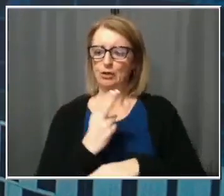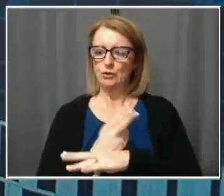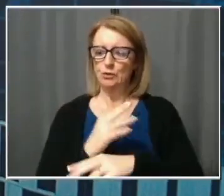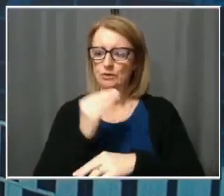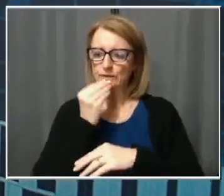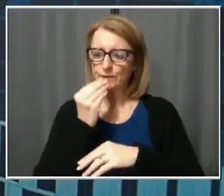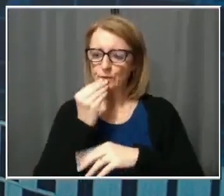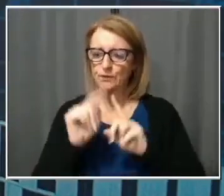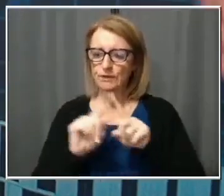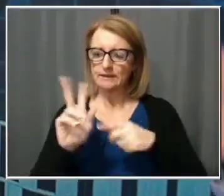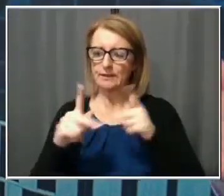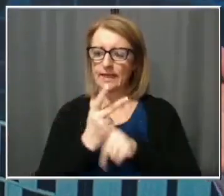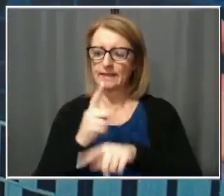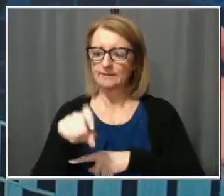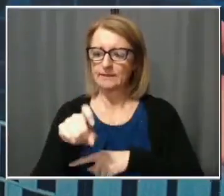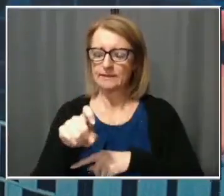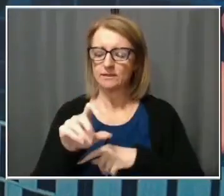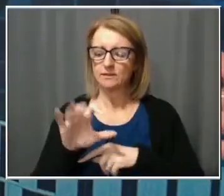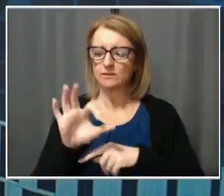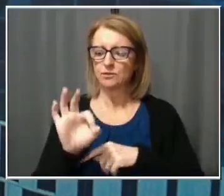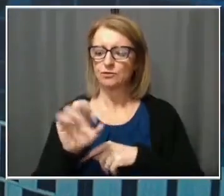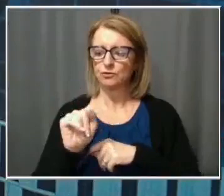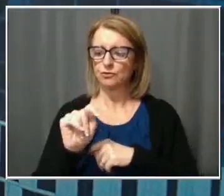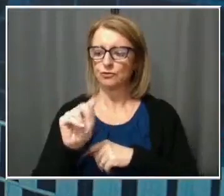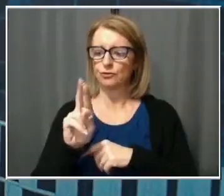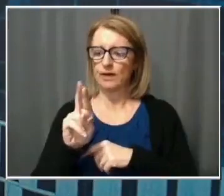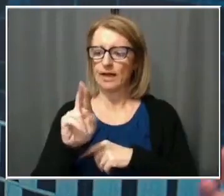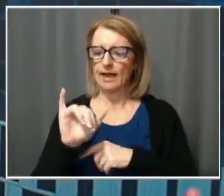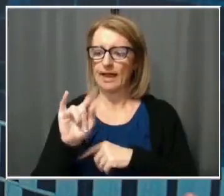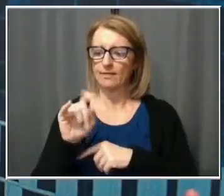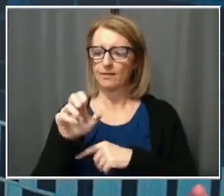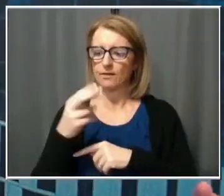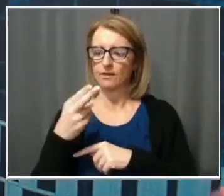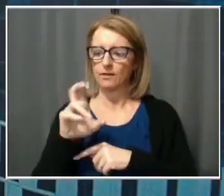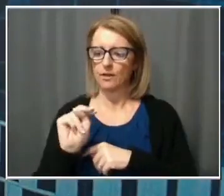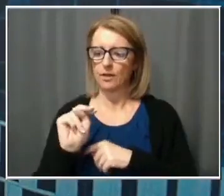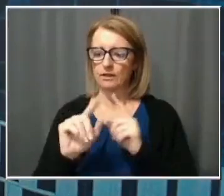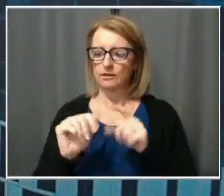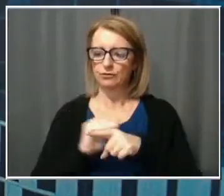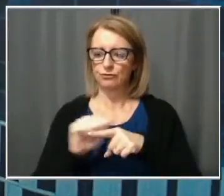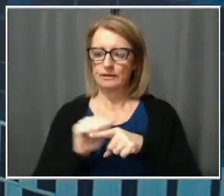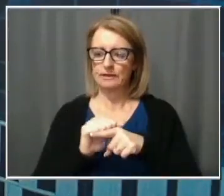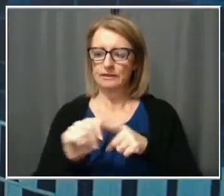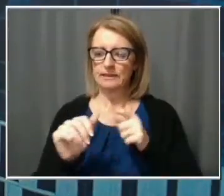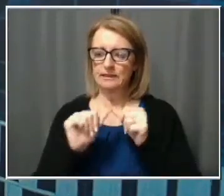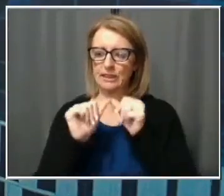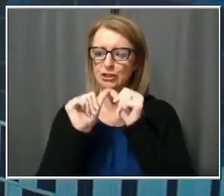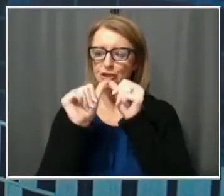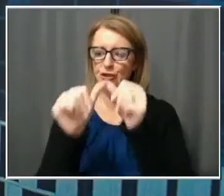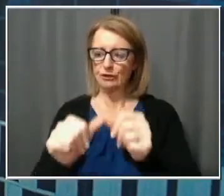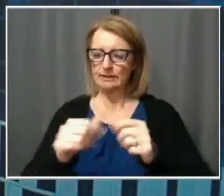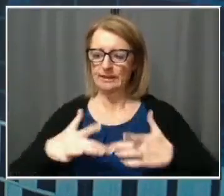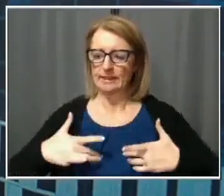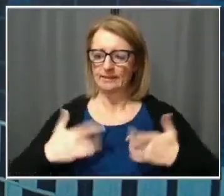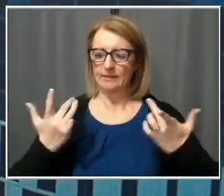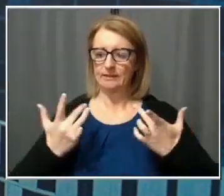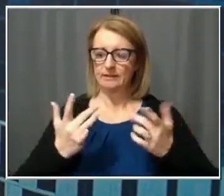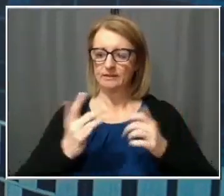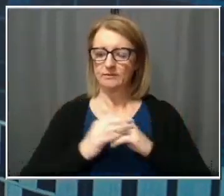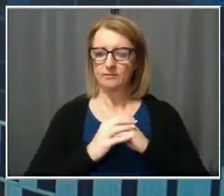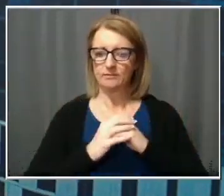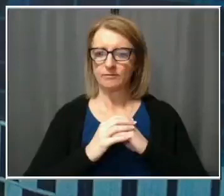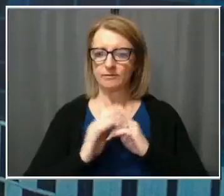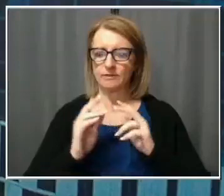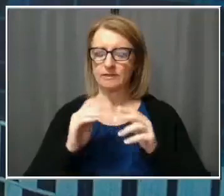of needs. So triathlon training is much different because it's such an endurance type of event instead of sort of a single repetition or very